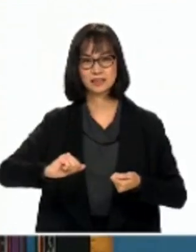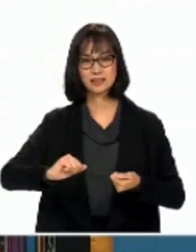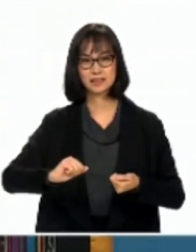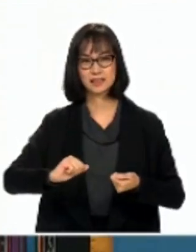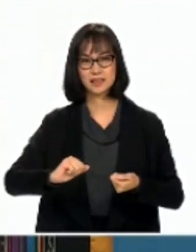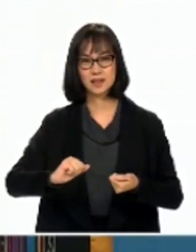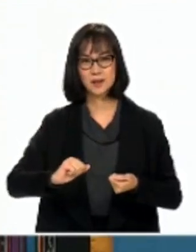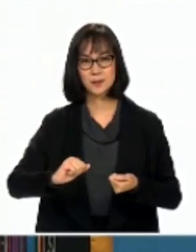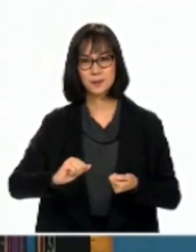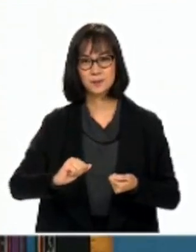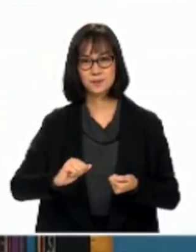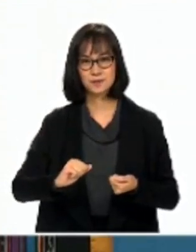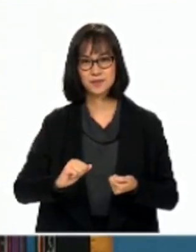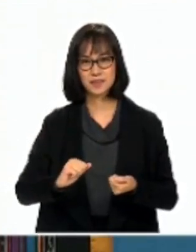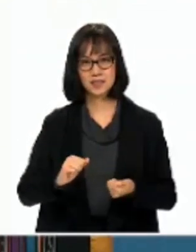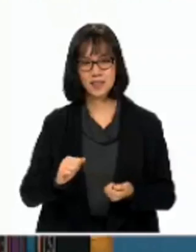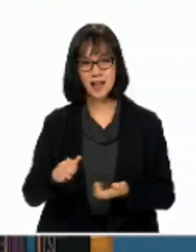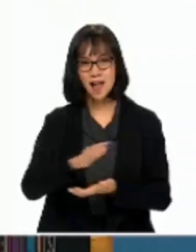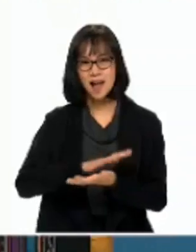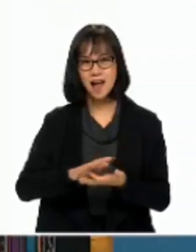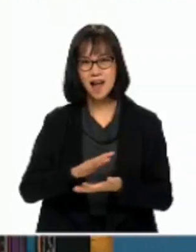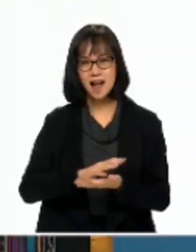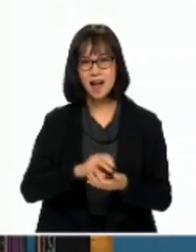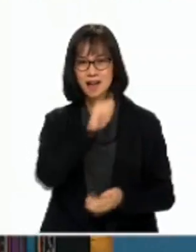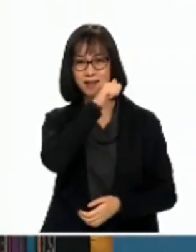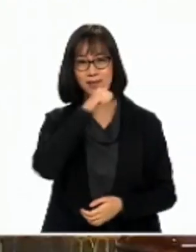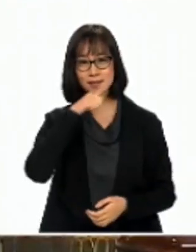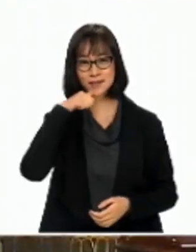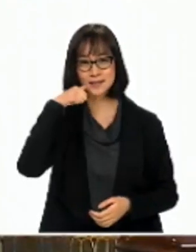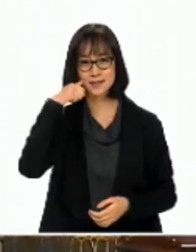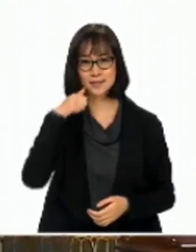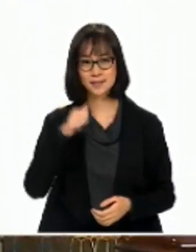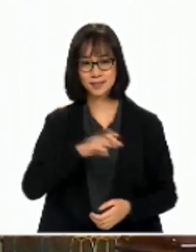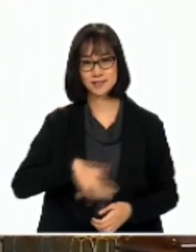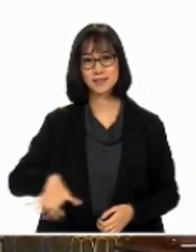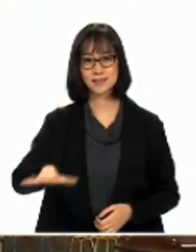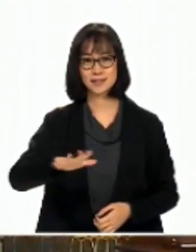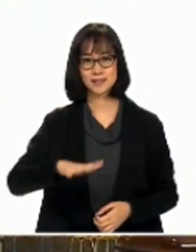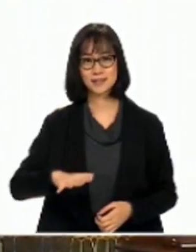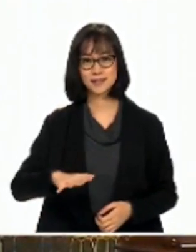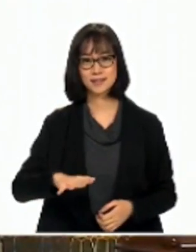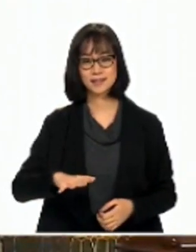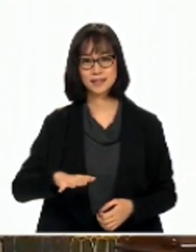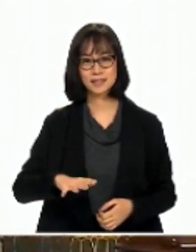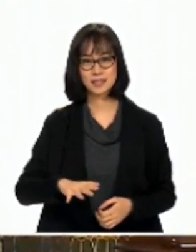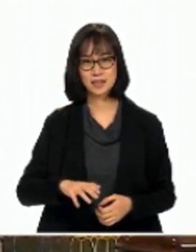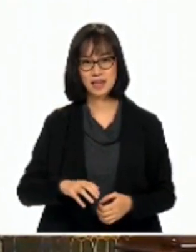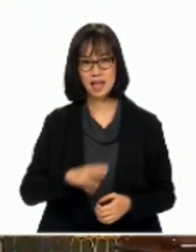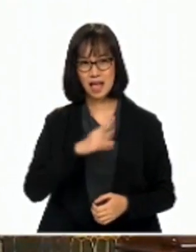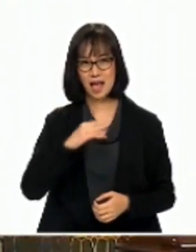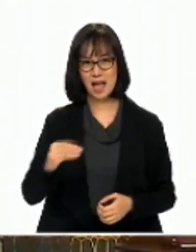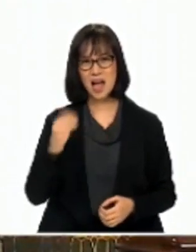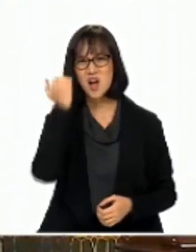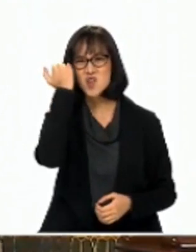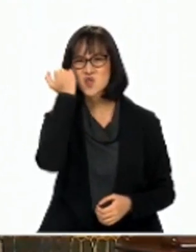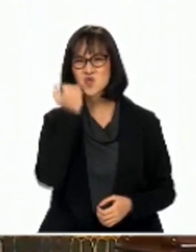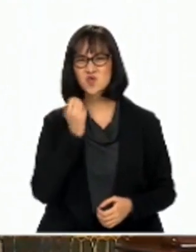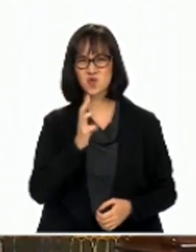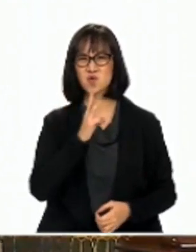havoc in the agricultural sector and caused water shortage in the greater Metro Manila